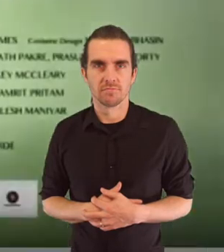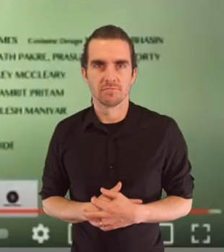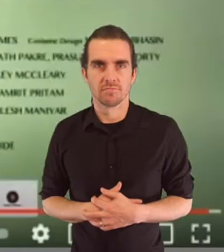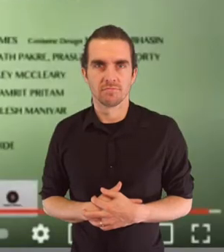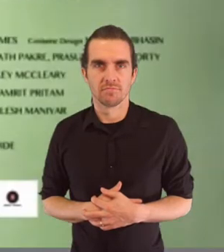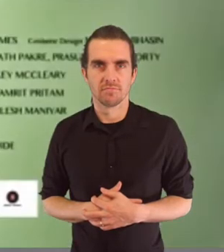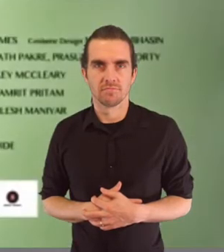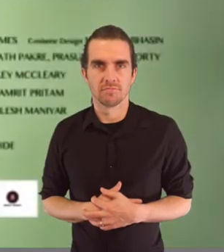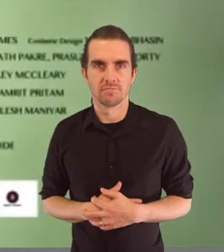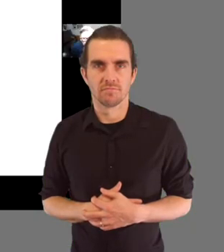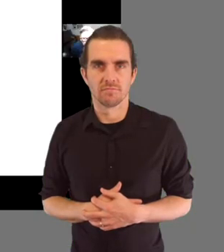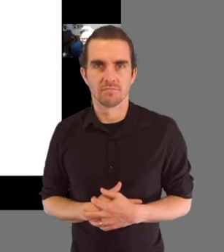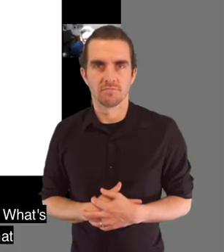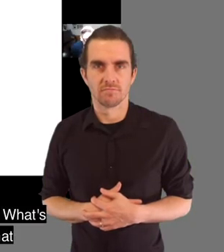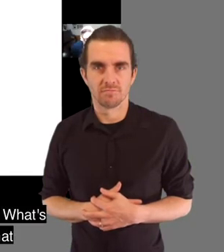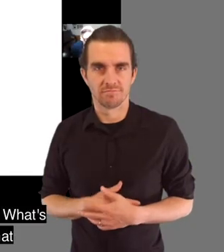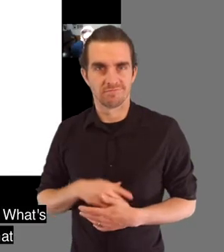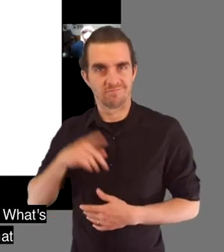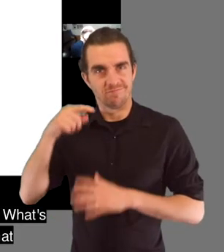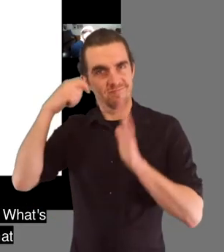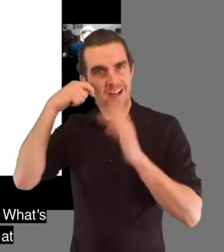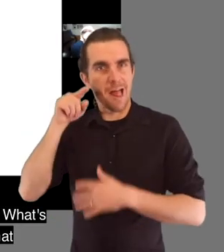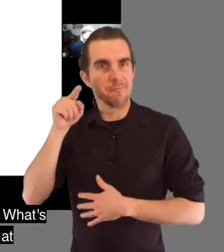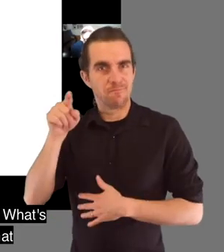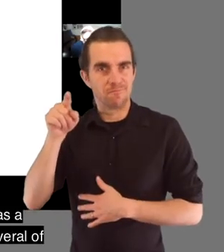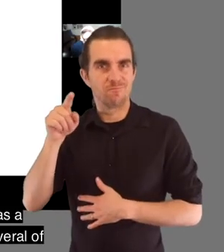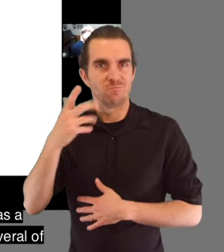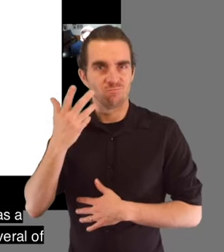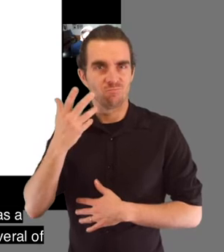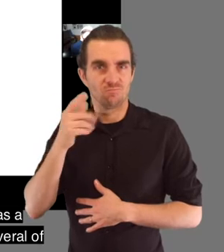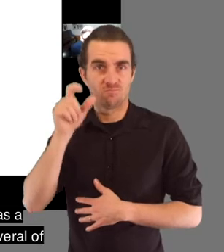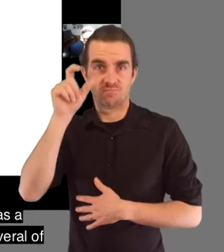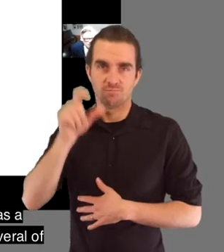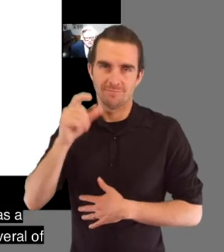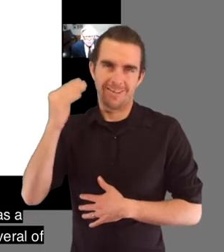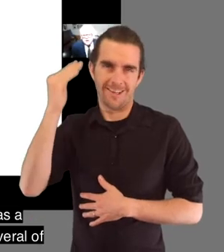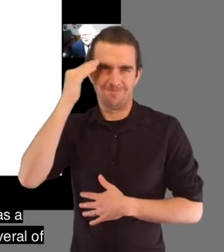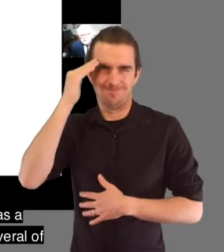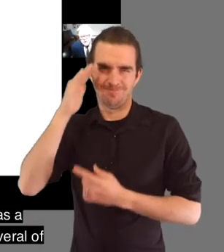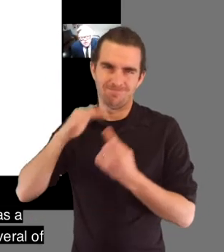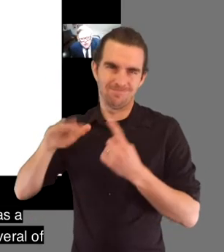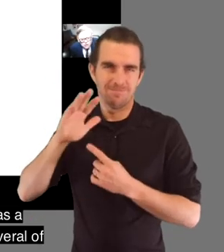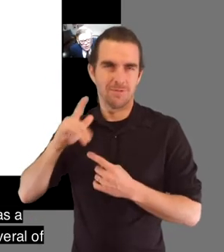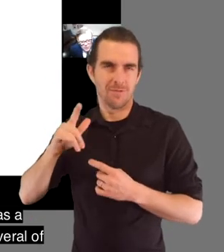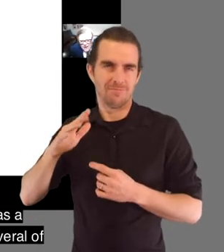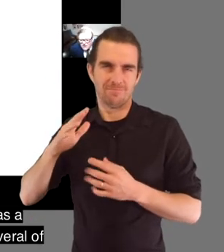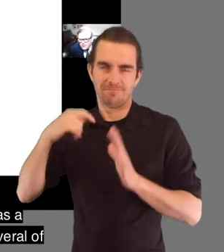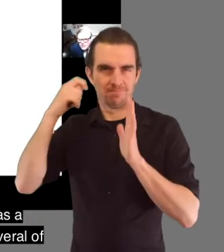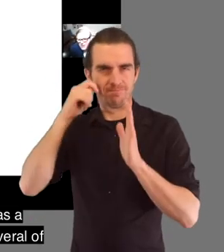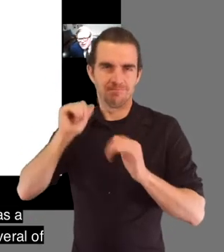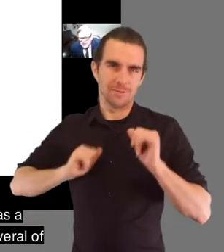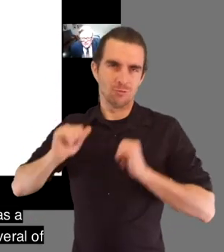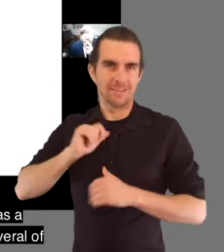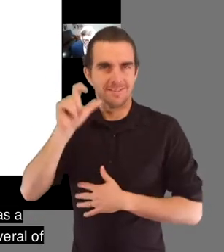So, Margarita with a Straw. What's interesting about this film is although the main character was a well-known Bollywood